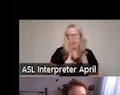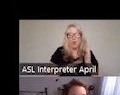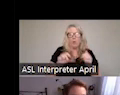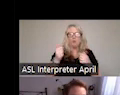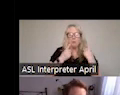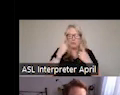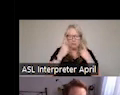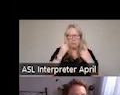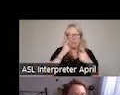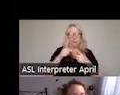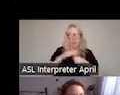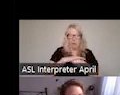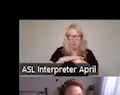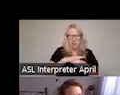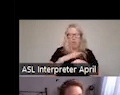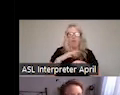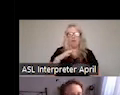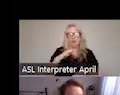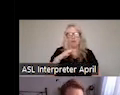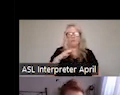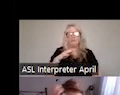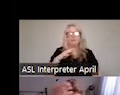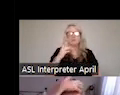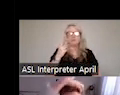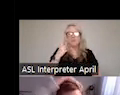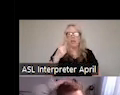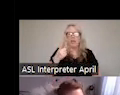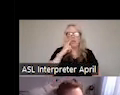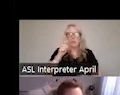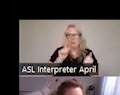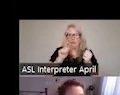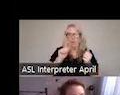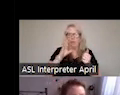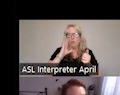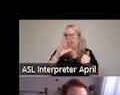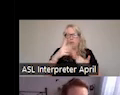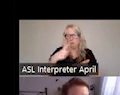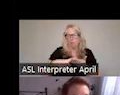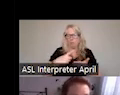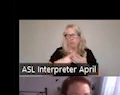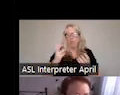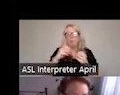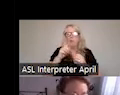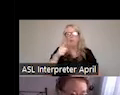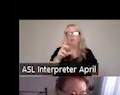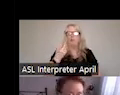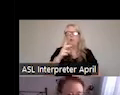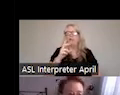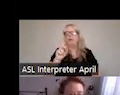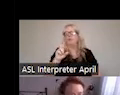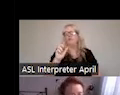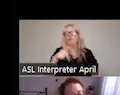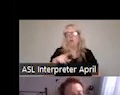to geolocation? I'll address that when I get to the draft framework that we developed for thinking